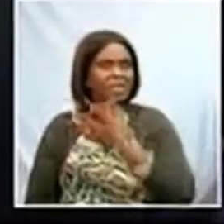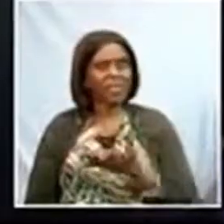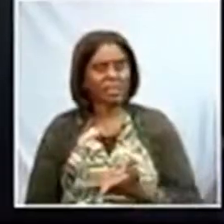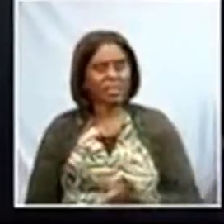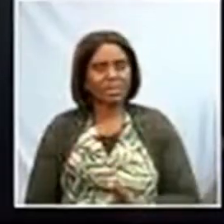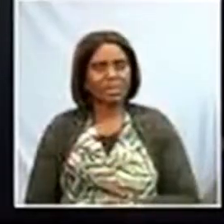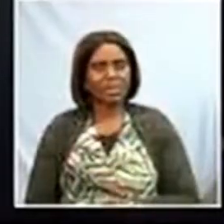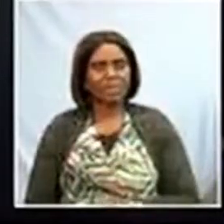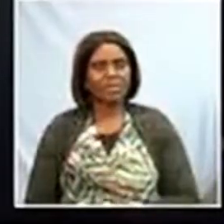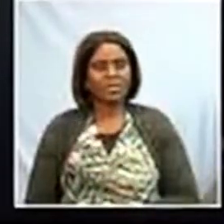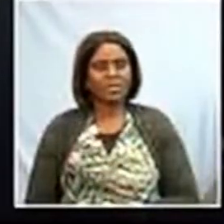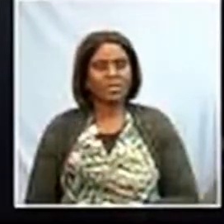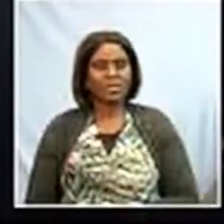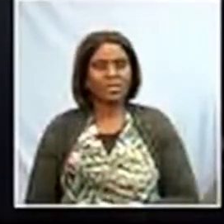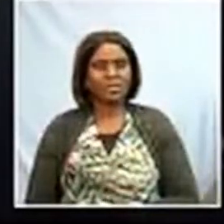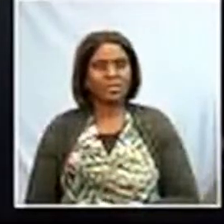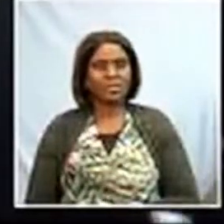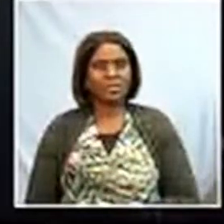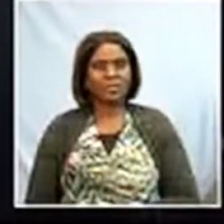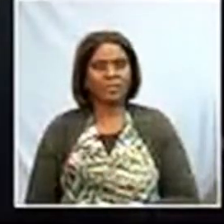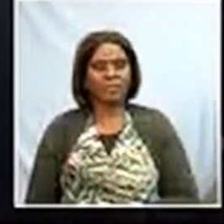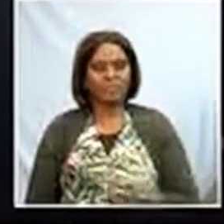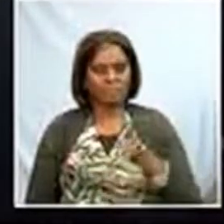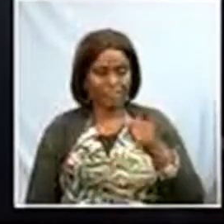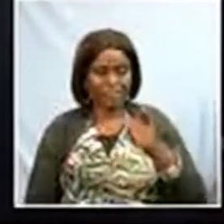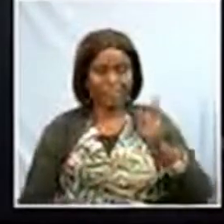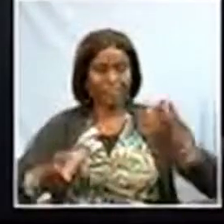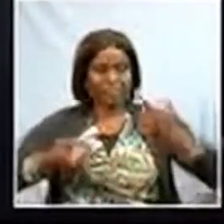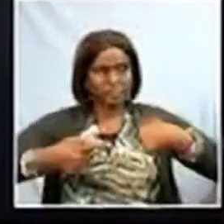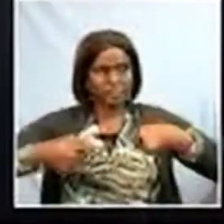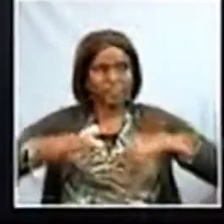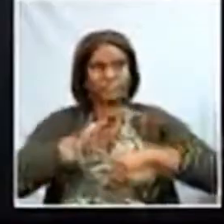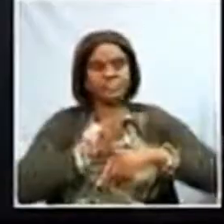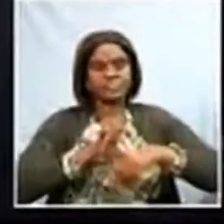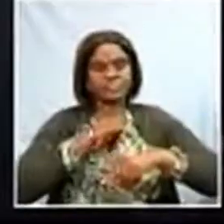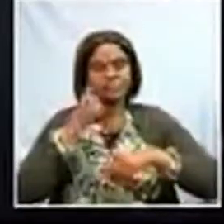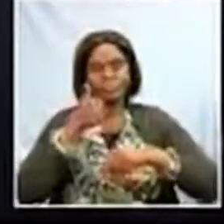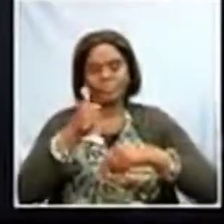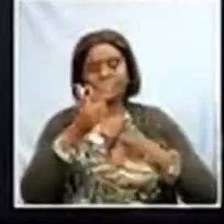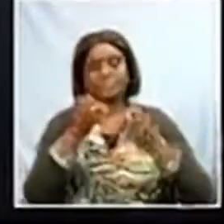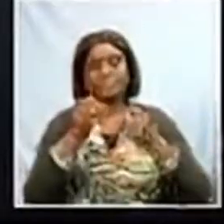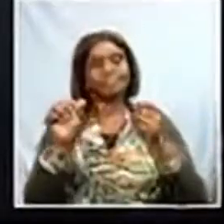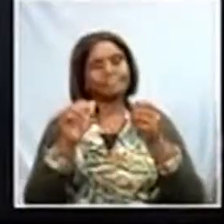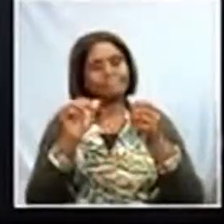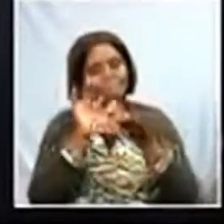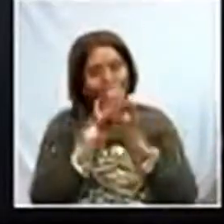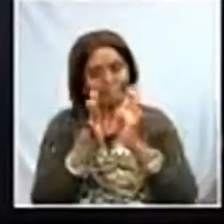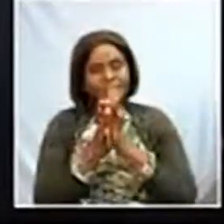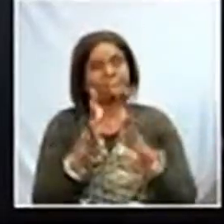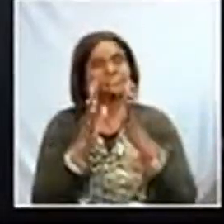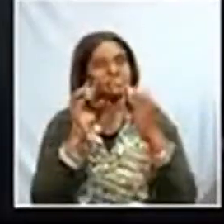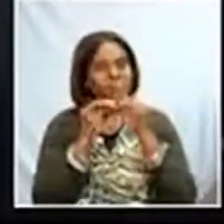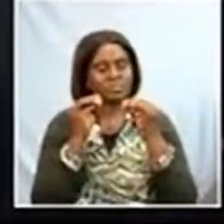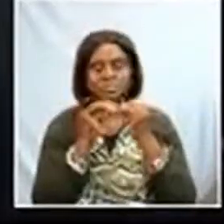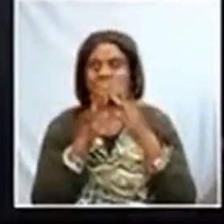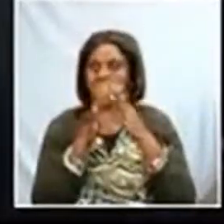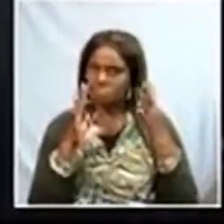This is a local contractor who we would like to build capacity.